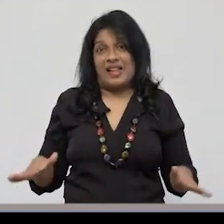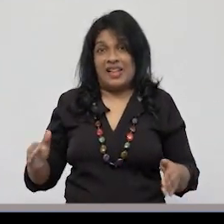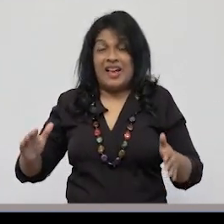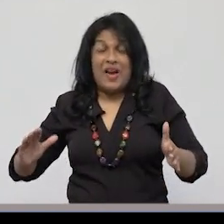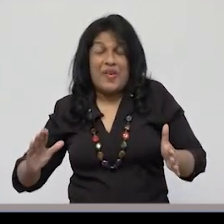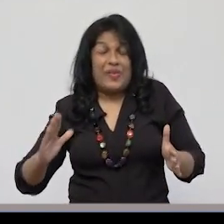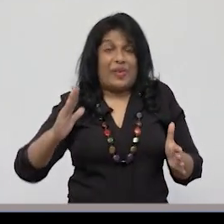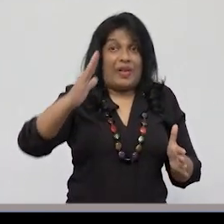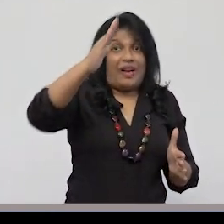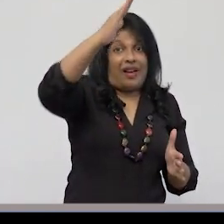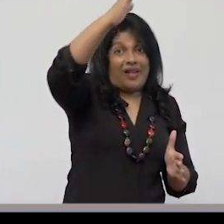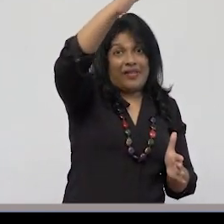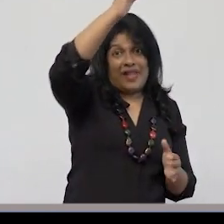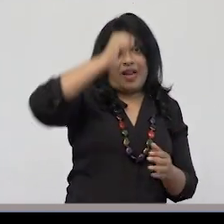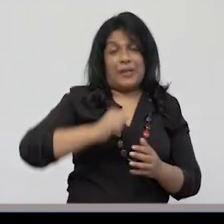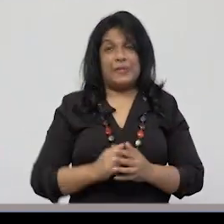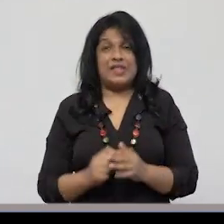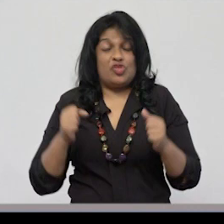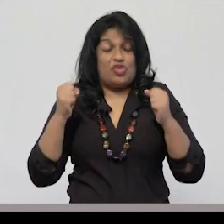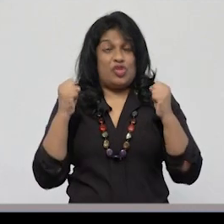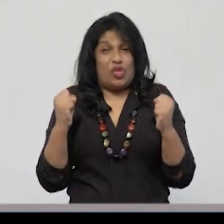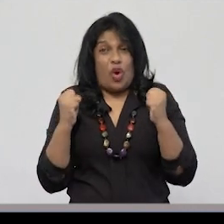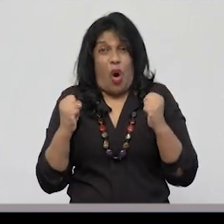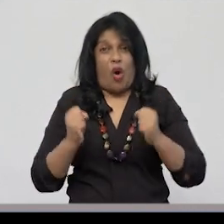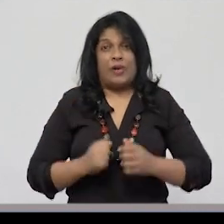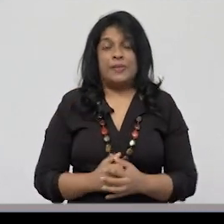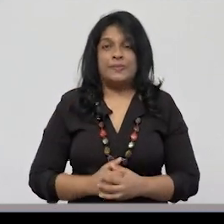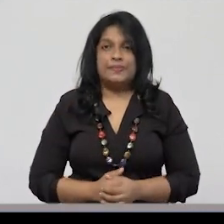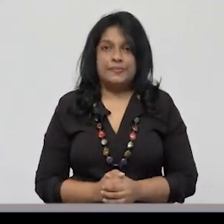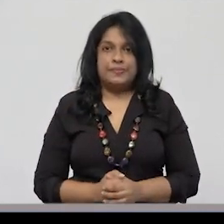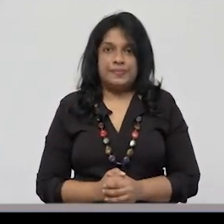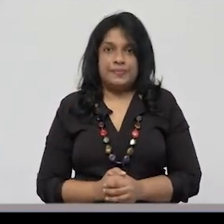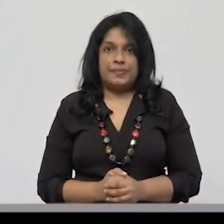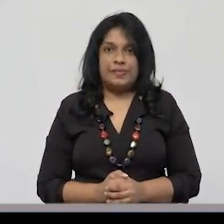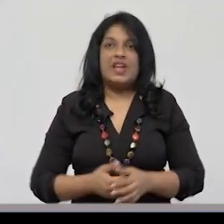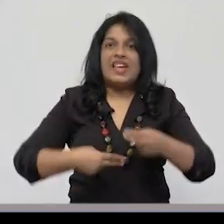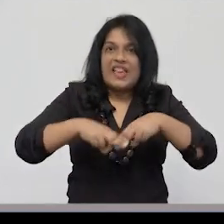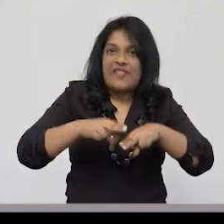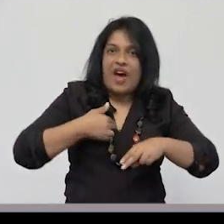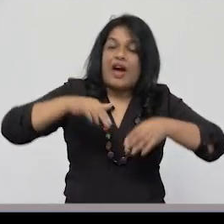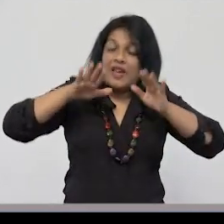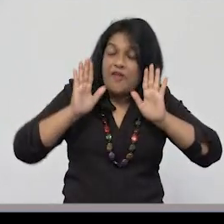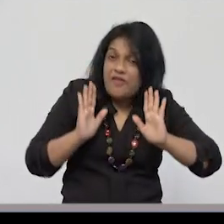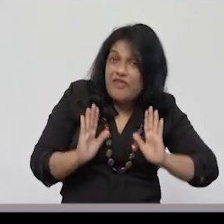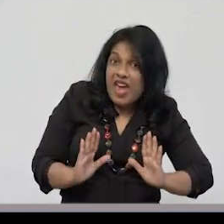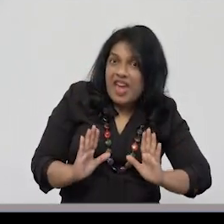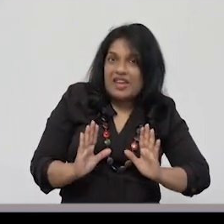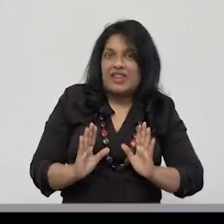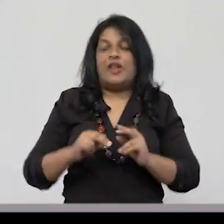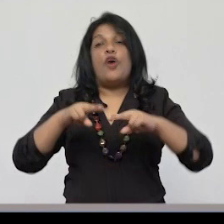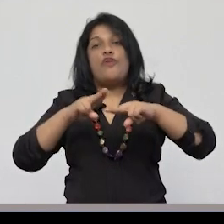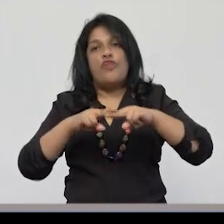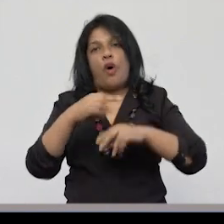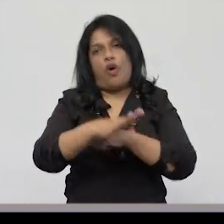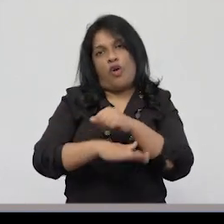This comes from God. Right? And he brings this into you to